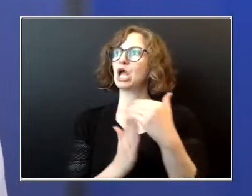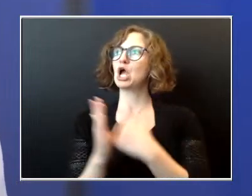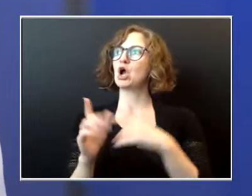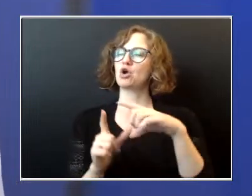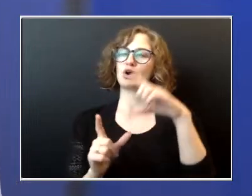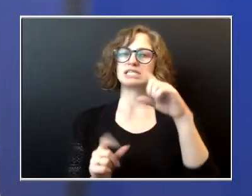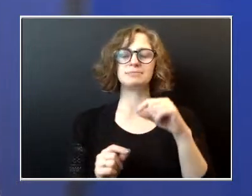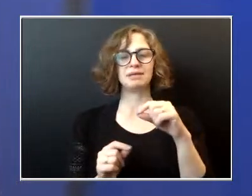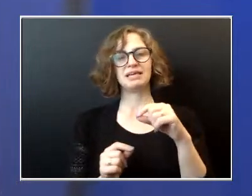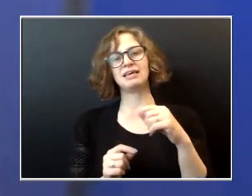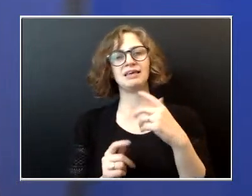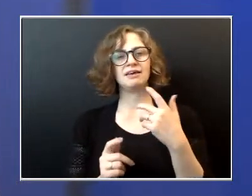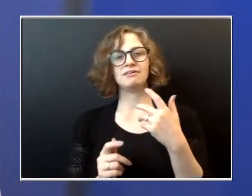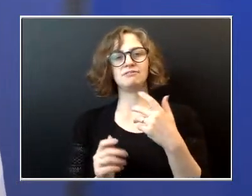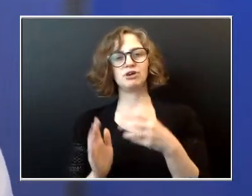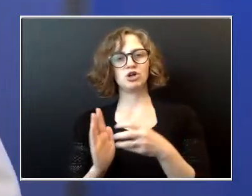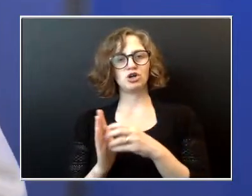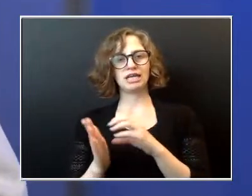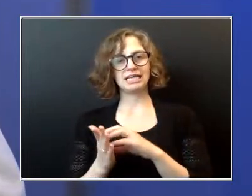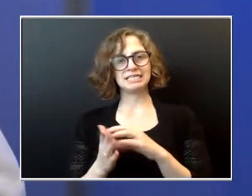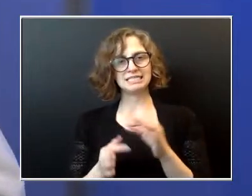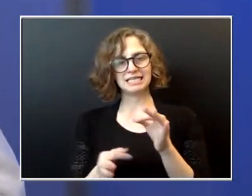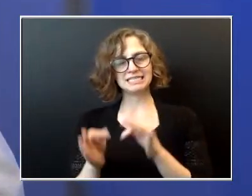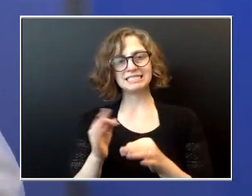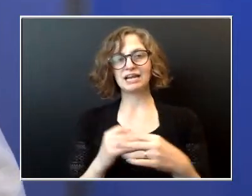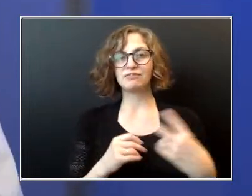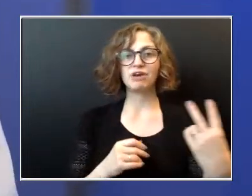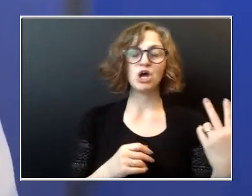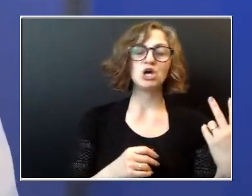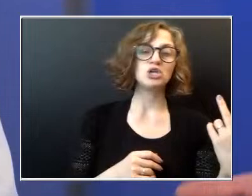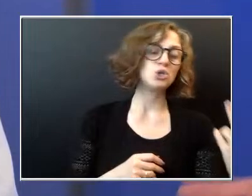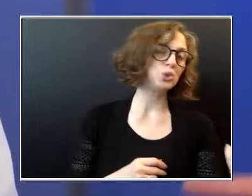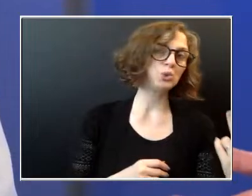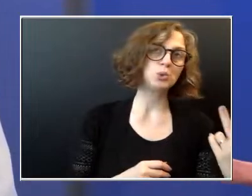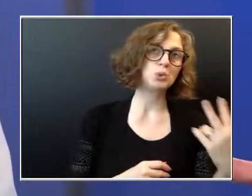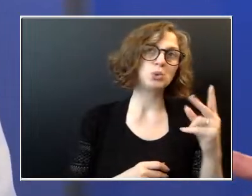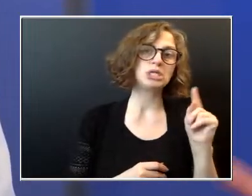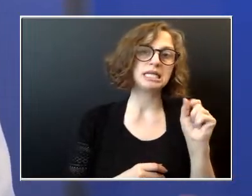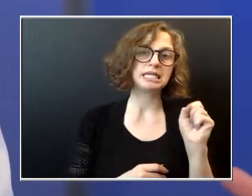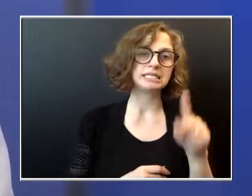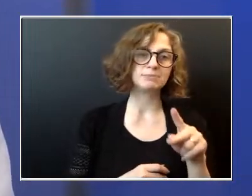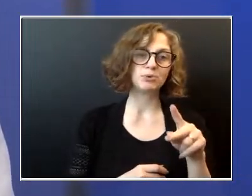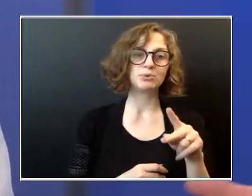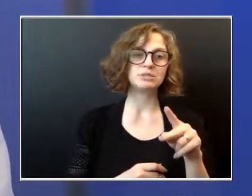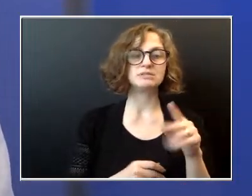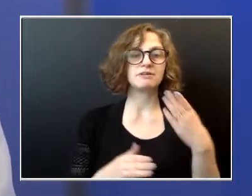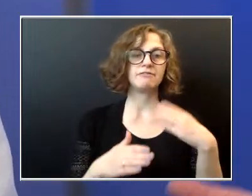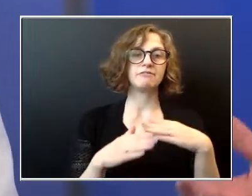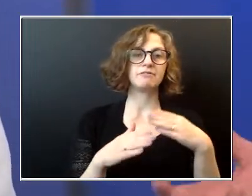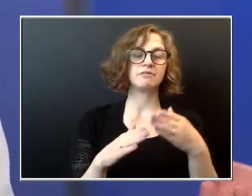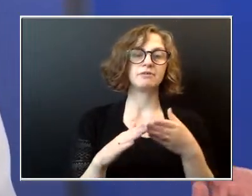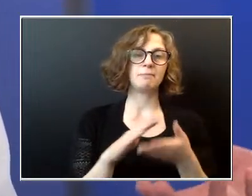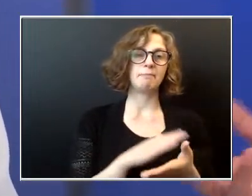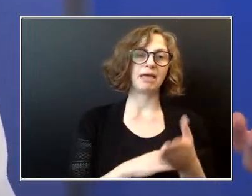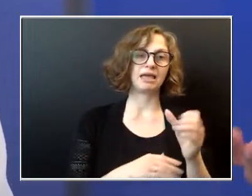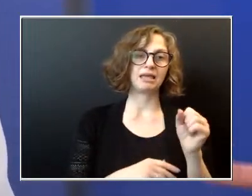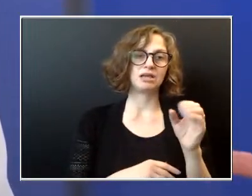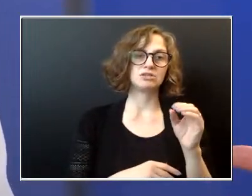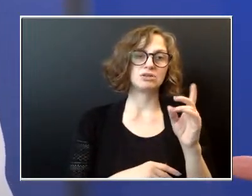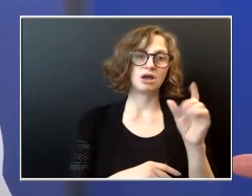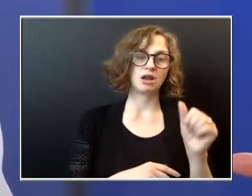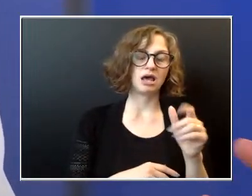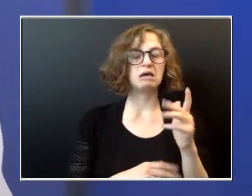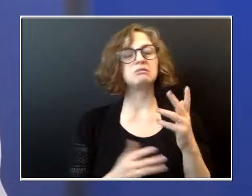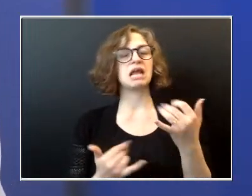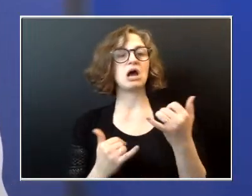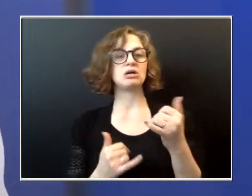baking soda, it's 2.5 teaspoons. I love chocolate chip cookies. I know. And then you're like, well, is this going to change how the cookie crumbles? We don't know. We haven't seen